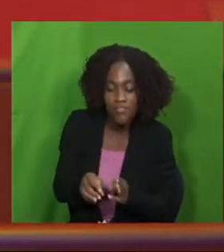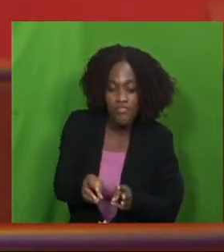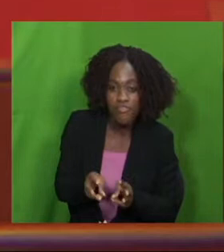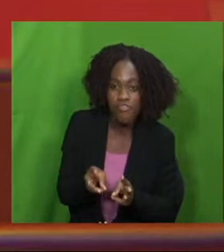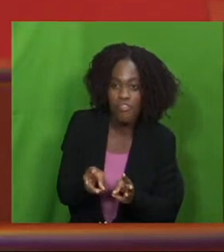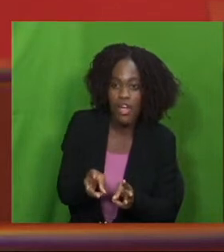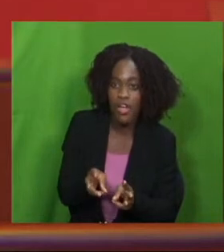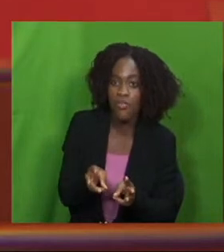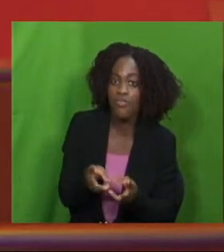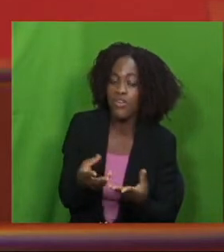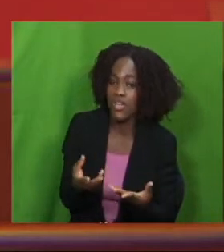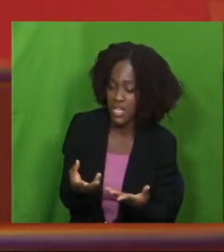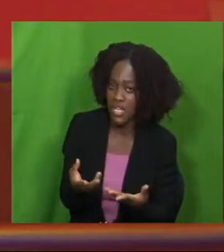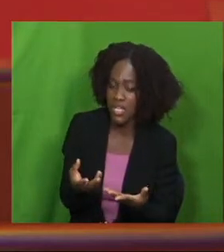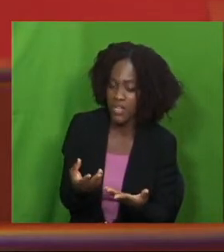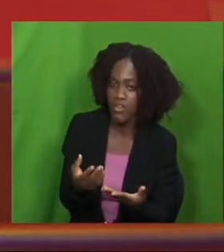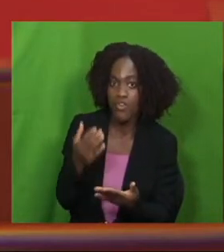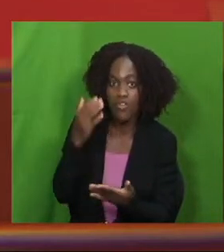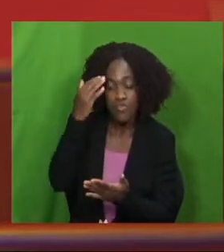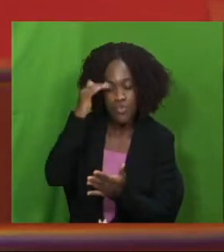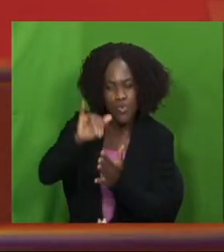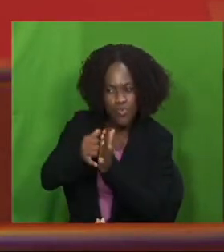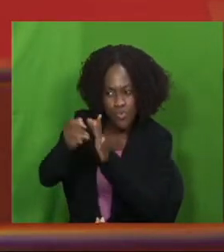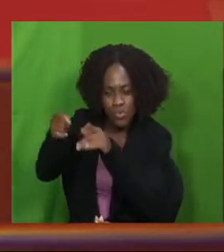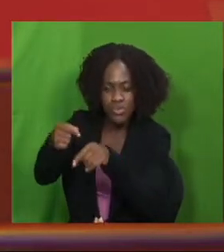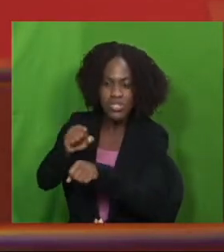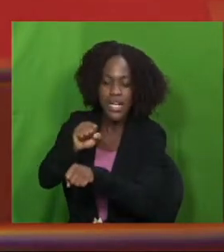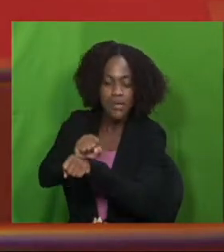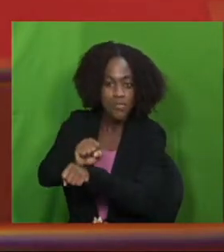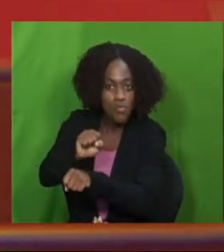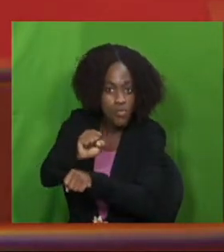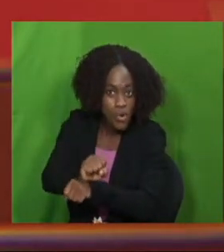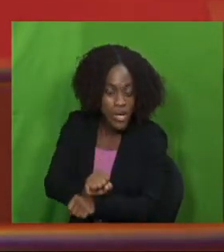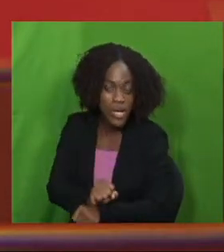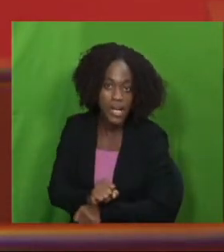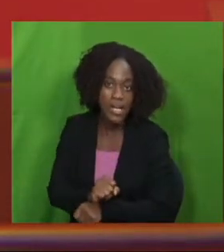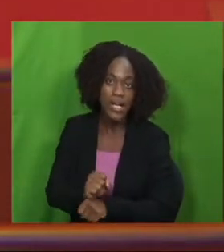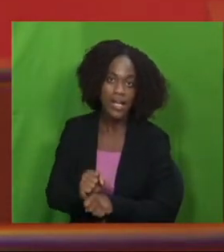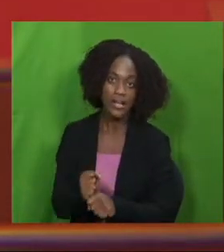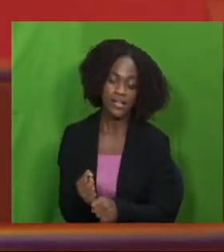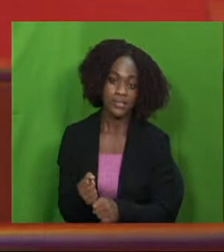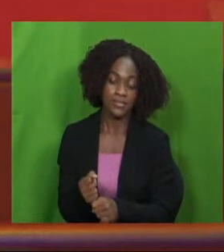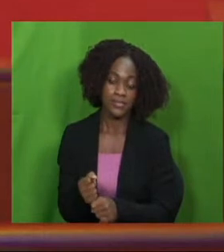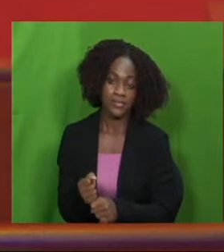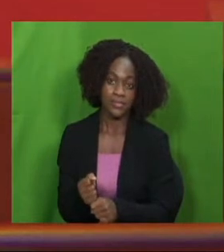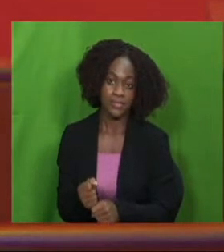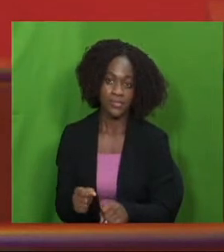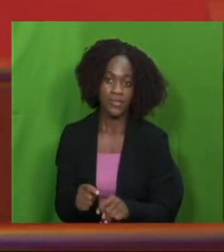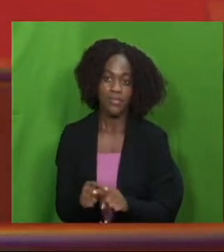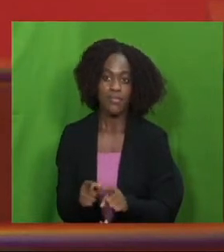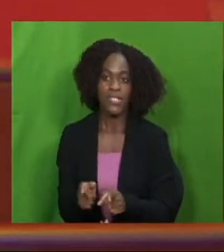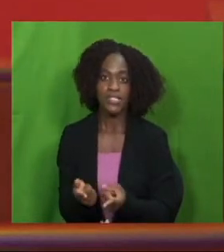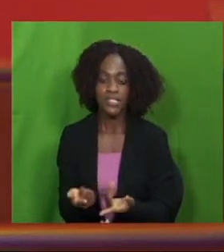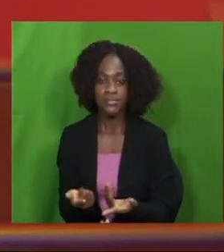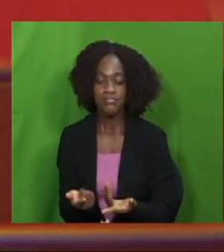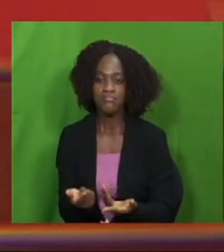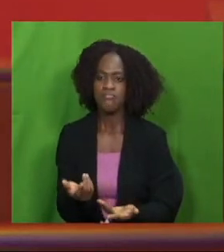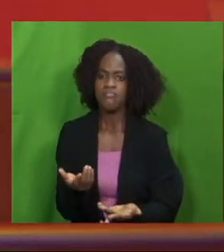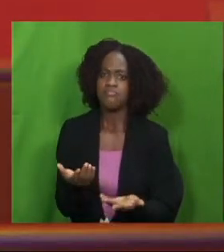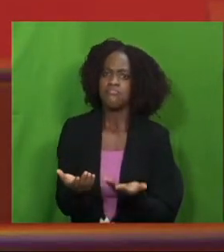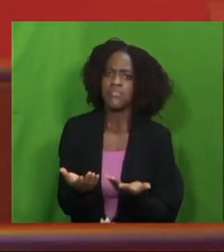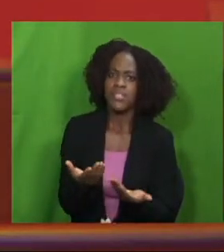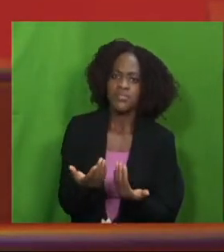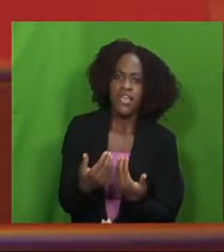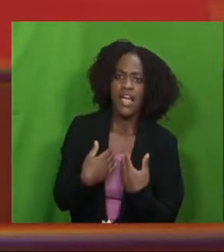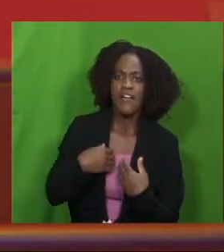who attend Parliament, but in doing so, they are caught up with